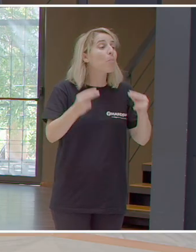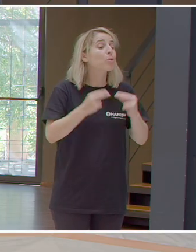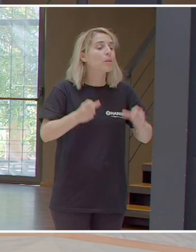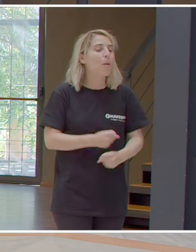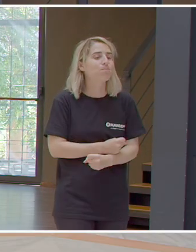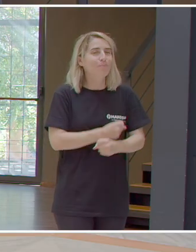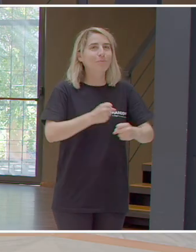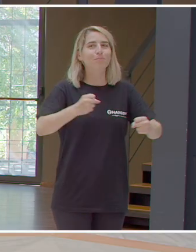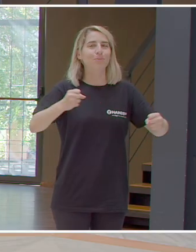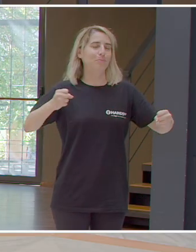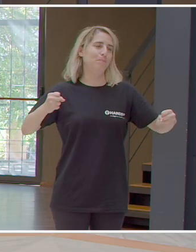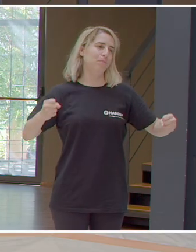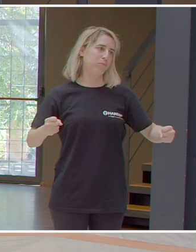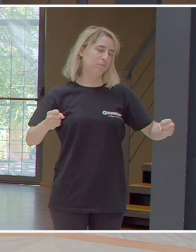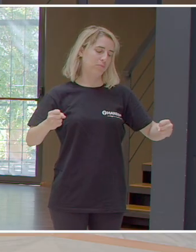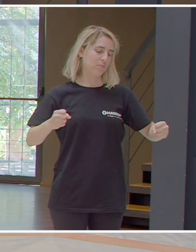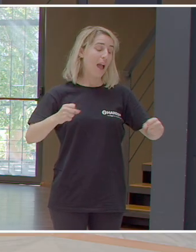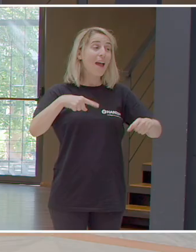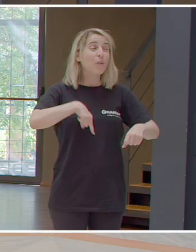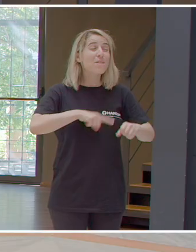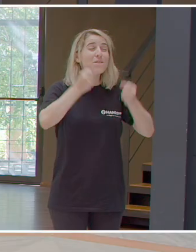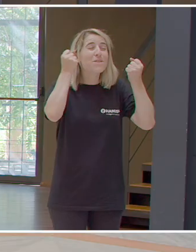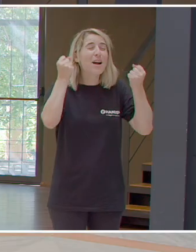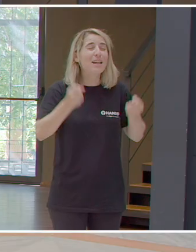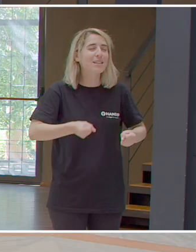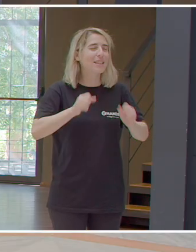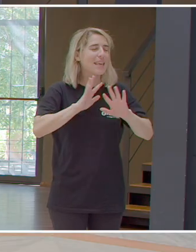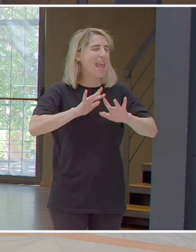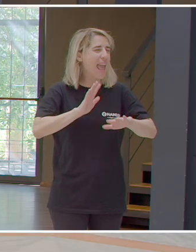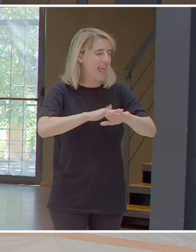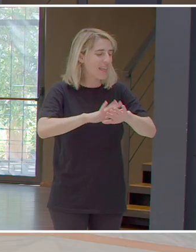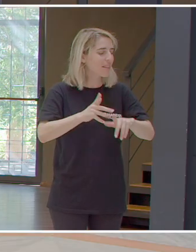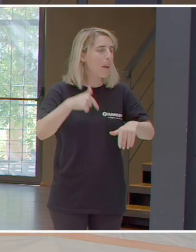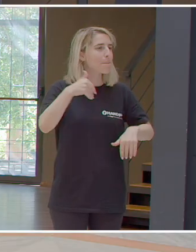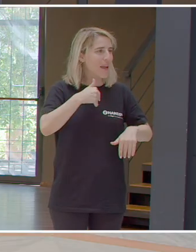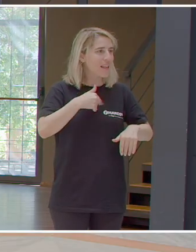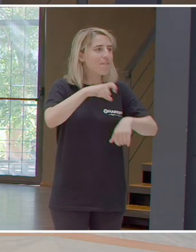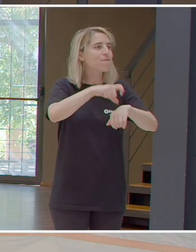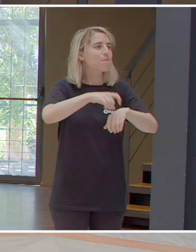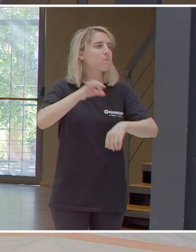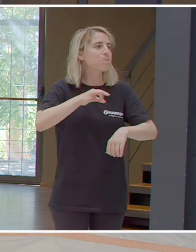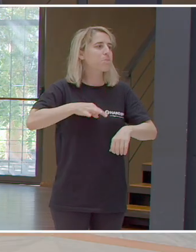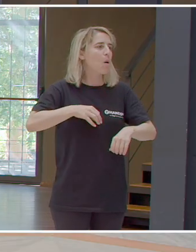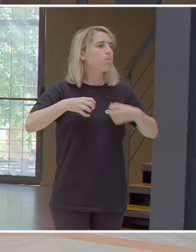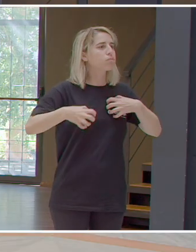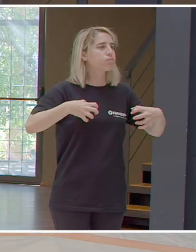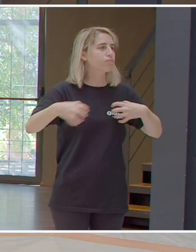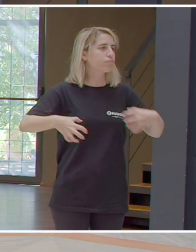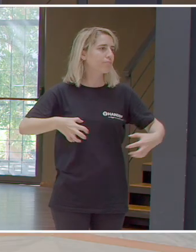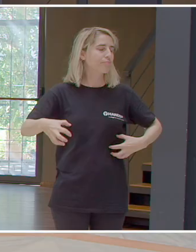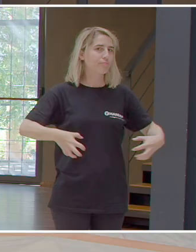core element of the heart disease is the inflammation in our bodies, leading